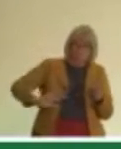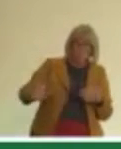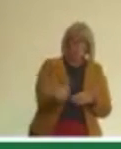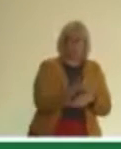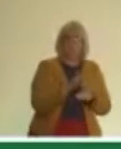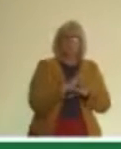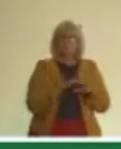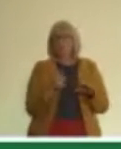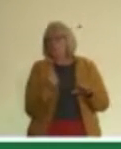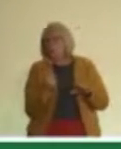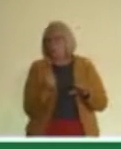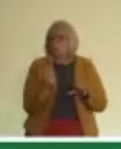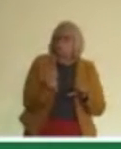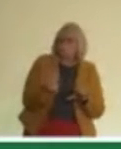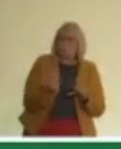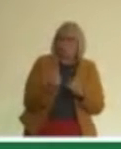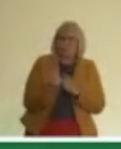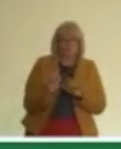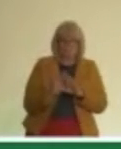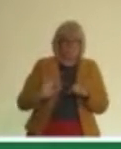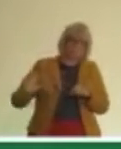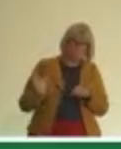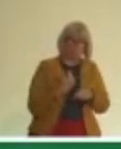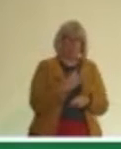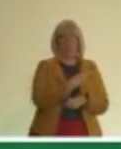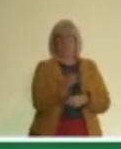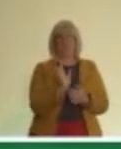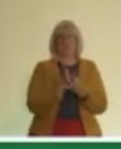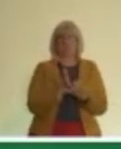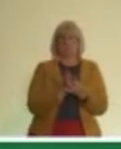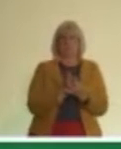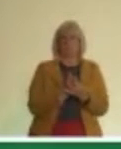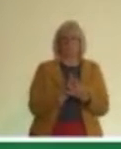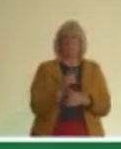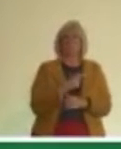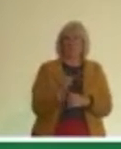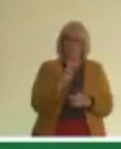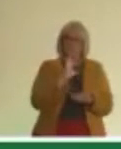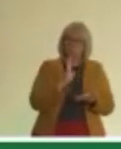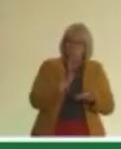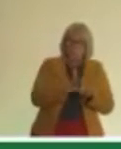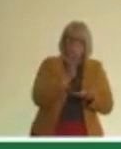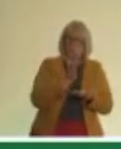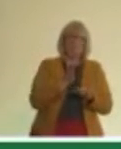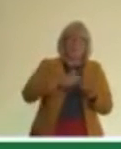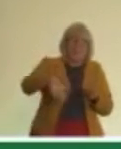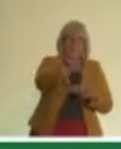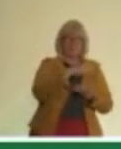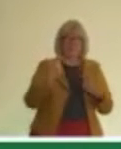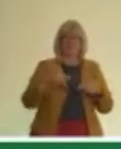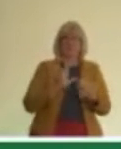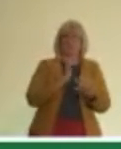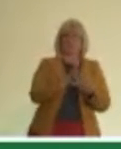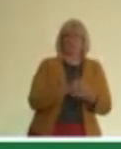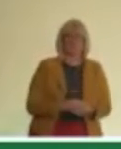of the fun was. That's a true social model of disability, where everything is available to everyone. Worthing, I met